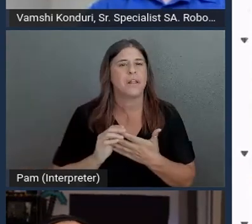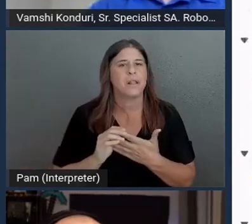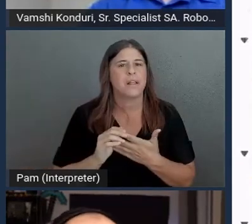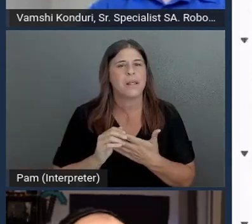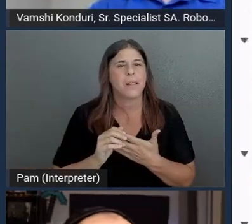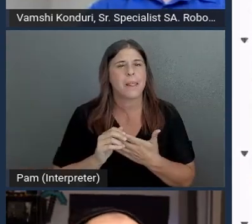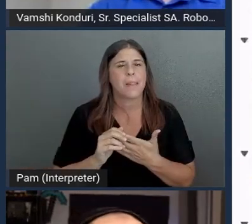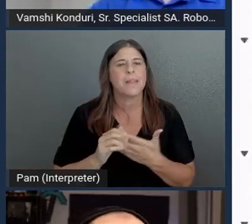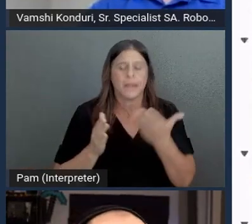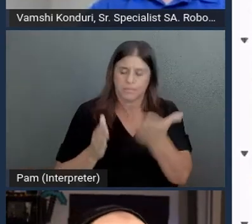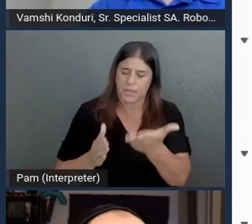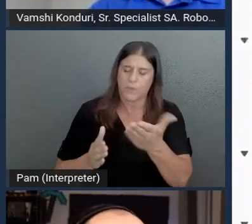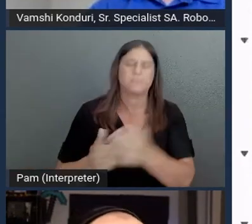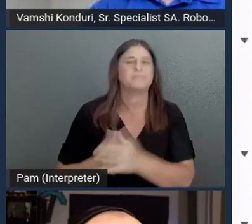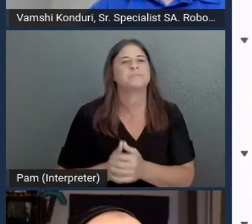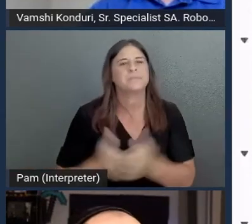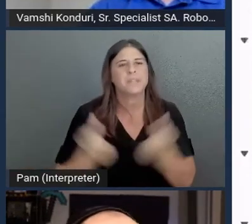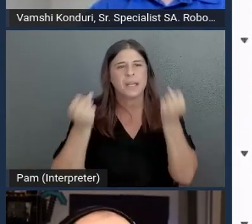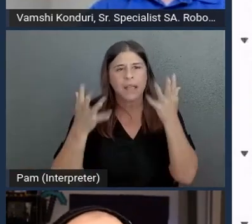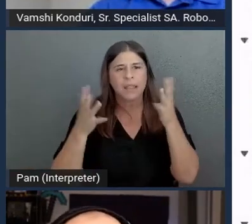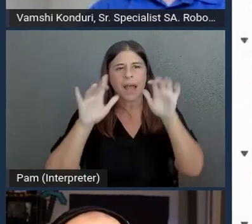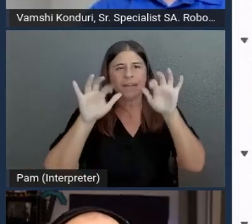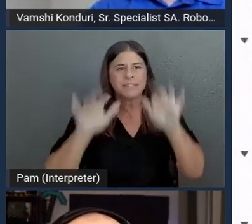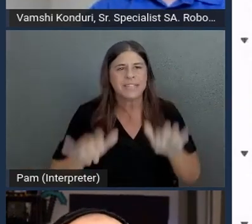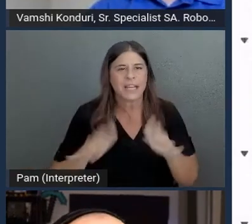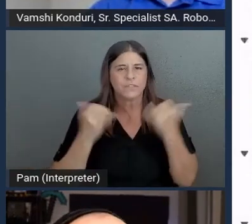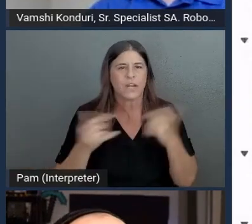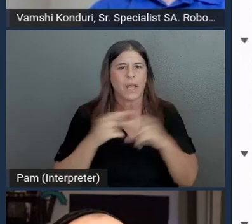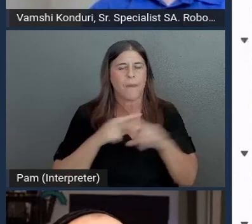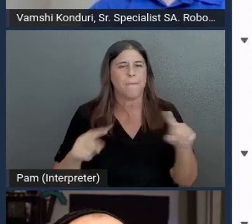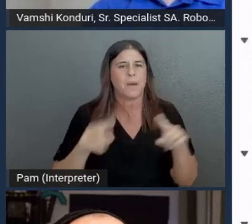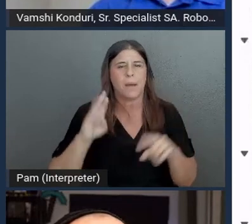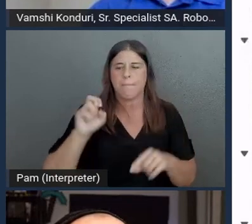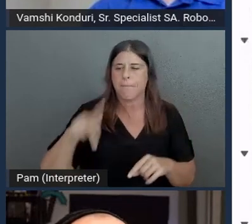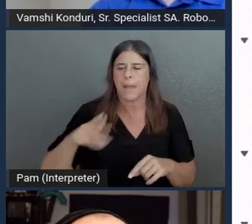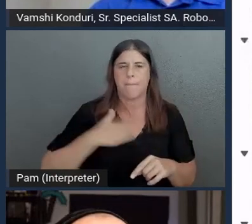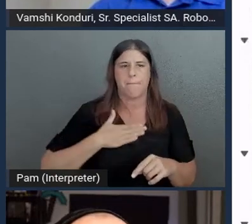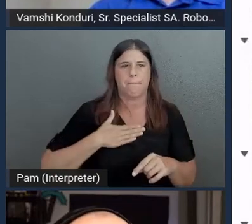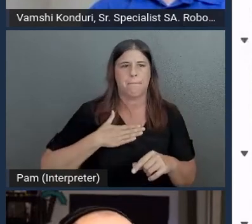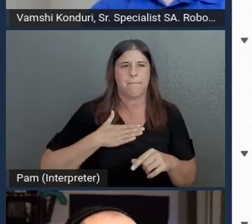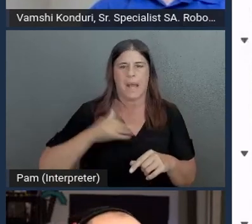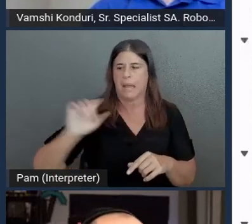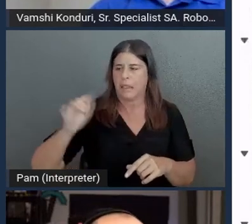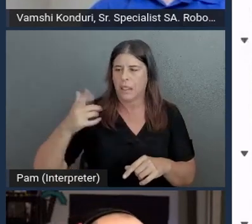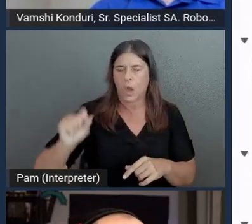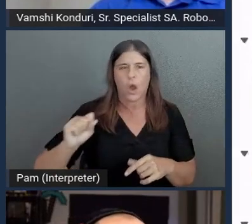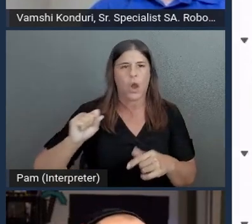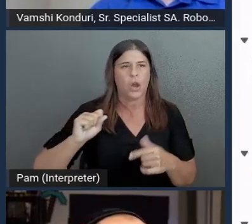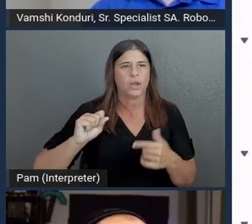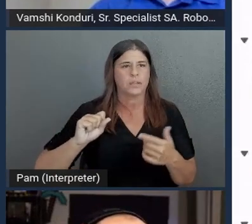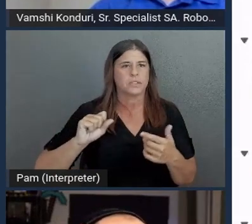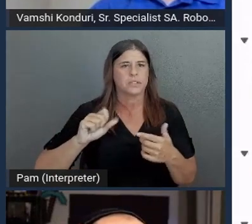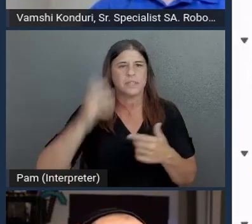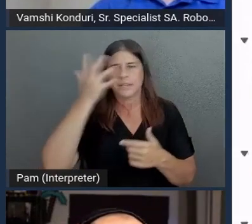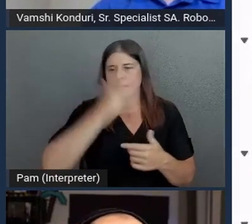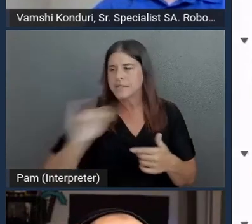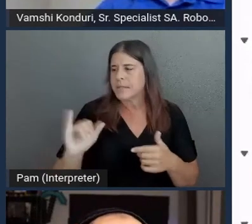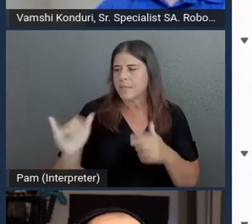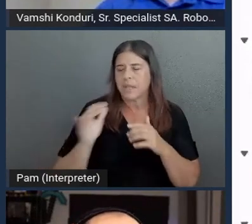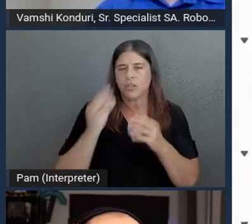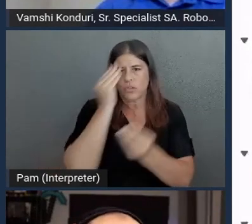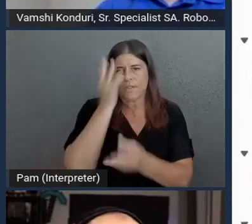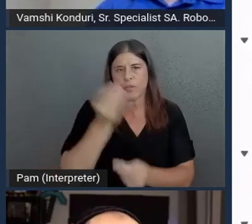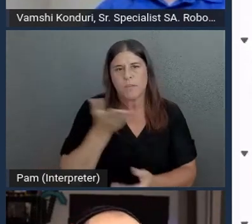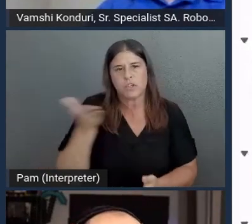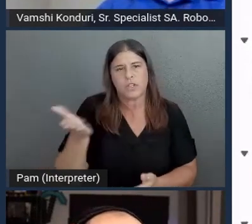yeah, it's a bunch of text for now, but map tells my logs, is the simulation engine over here. So